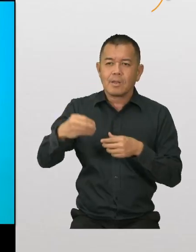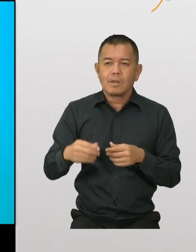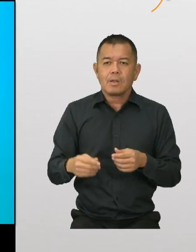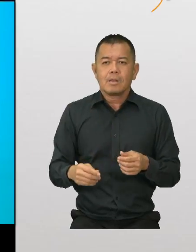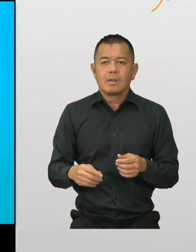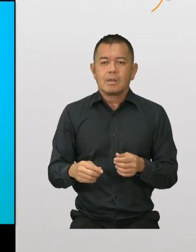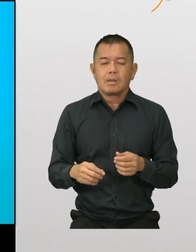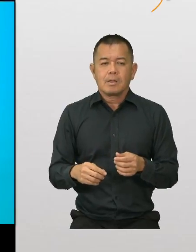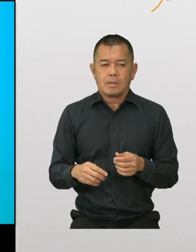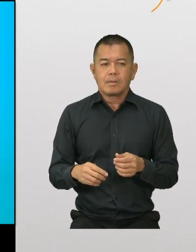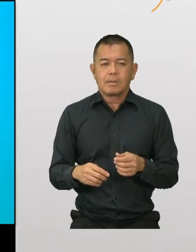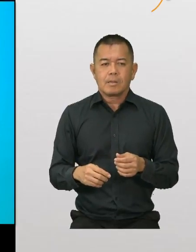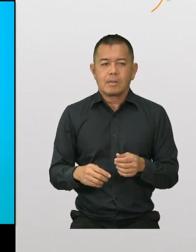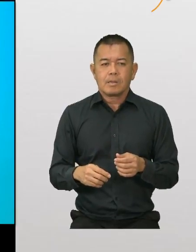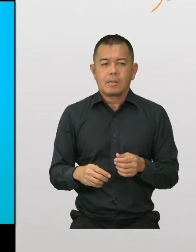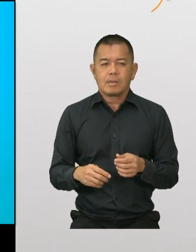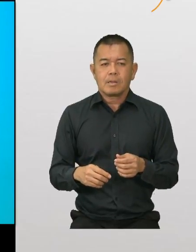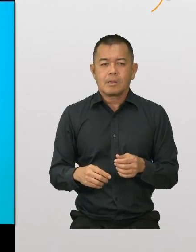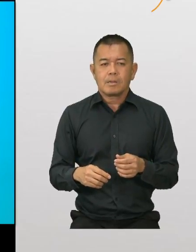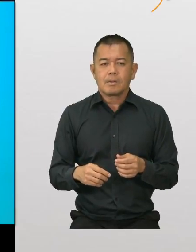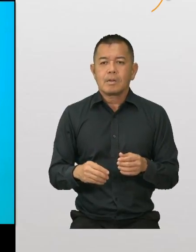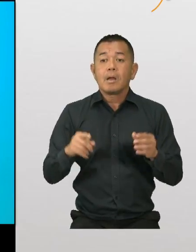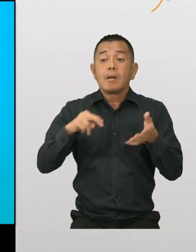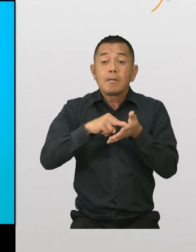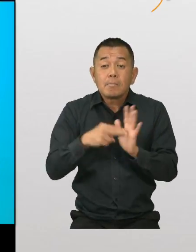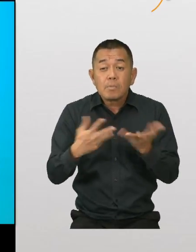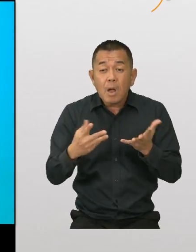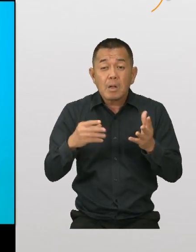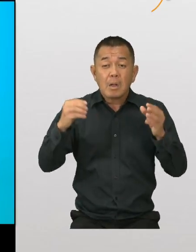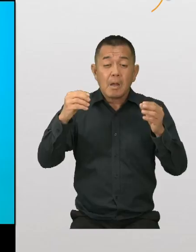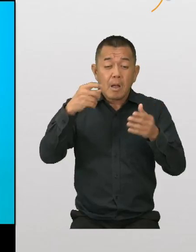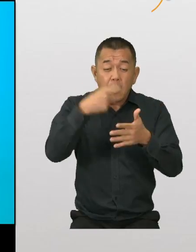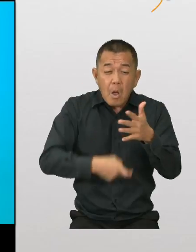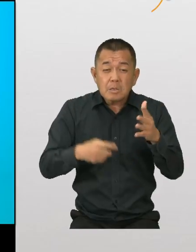at home, so it pushes up the cost of living.